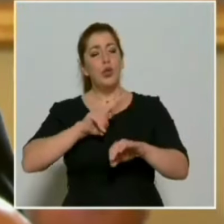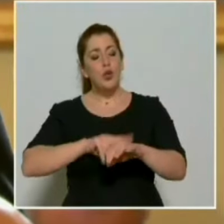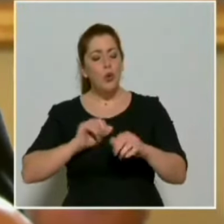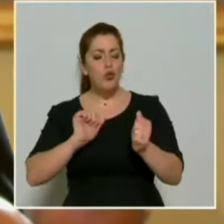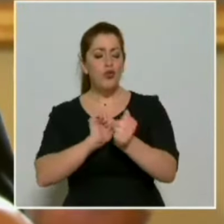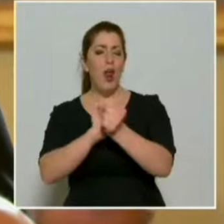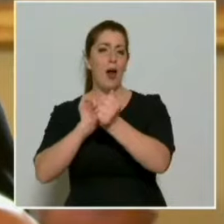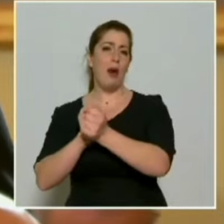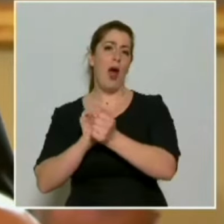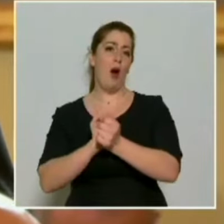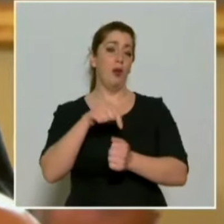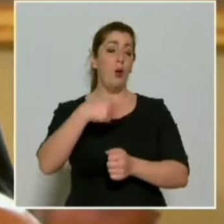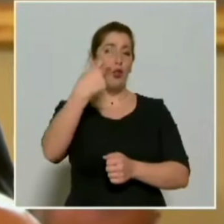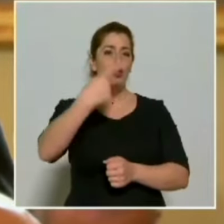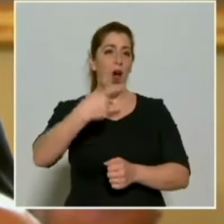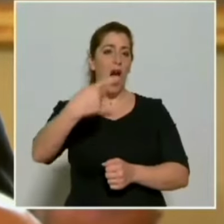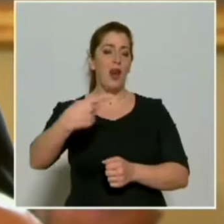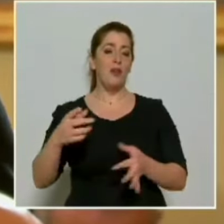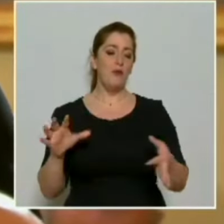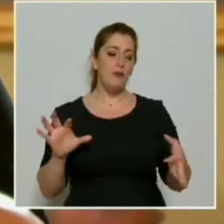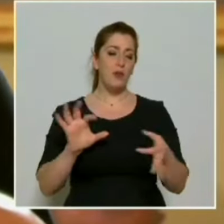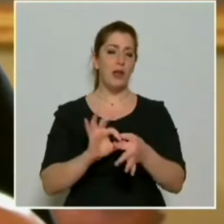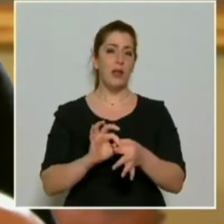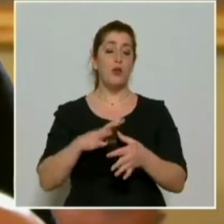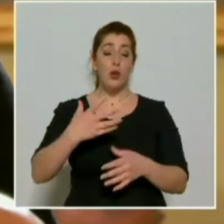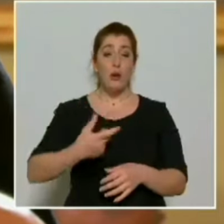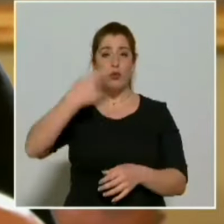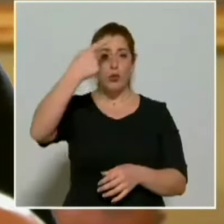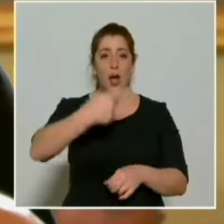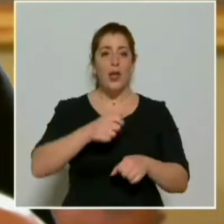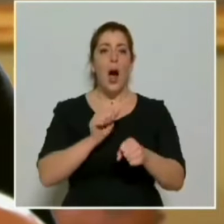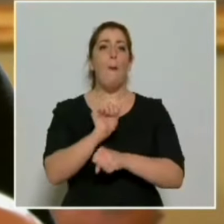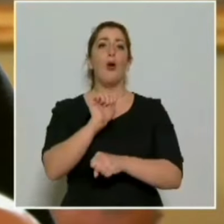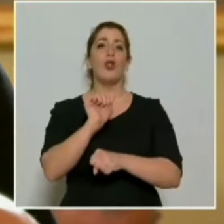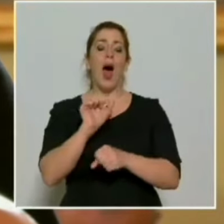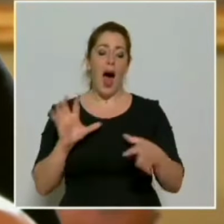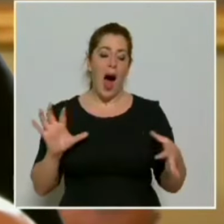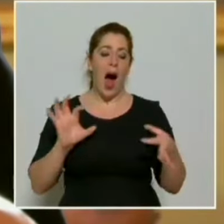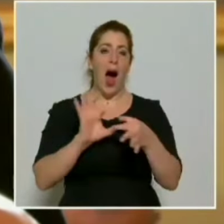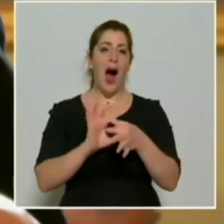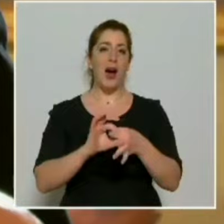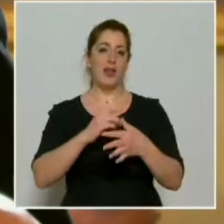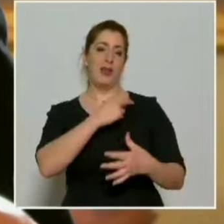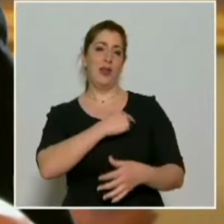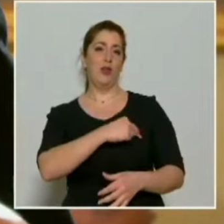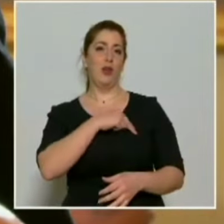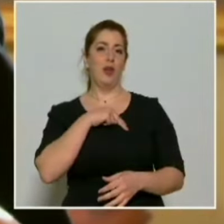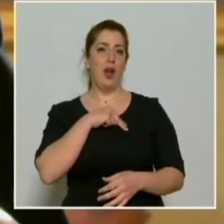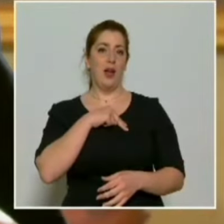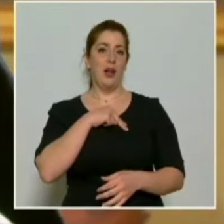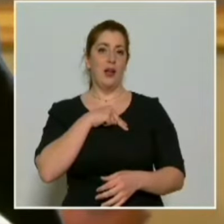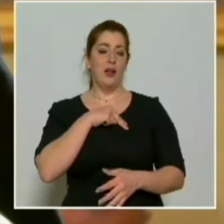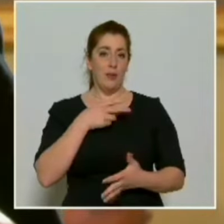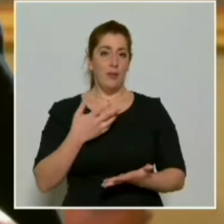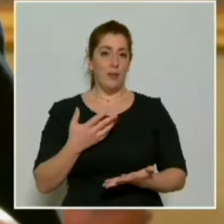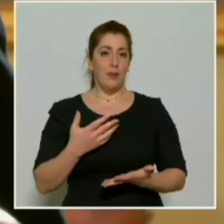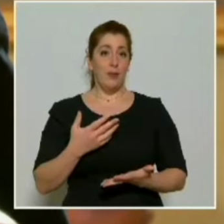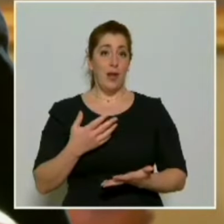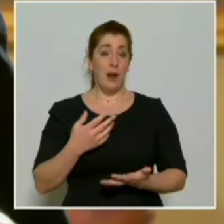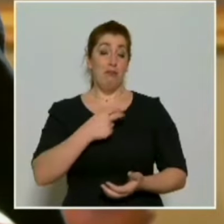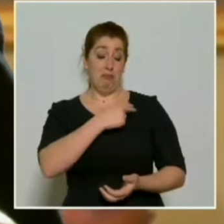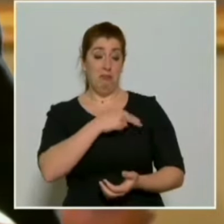dawn il-ġranet tal-laqda nazzjonali. Għax bl-esperjenza tiegħi fu Malta hemm għandna